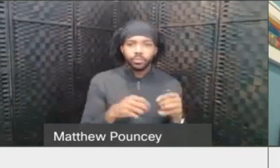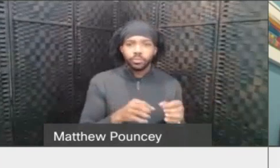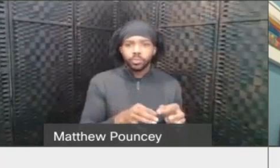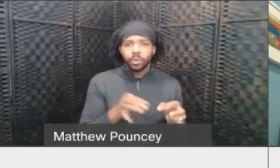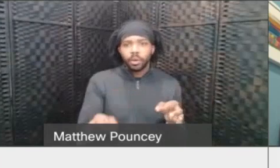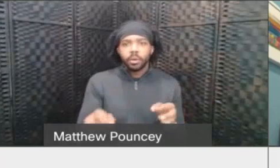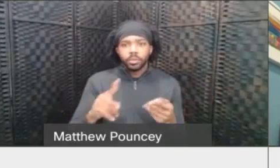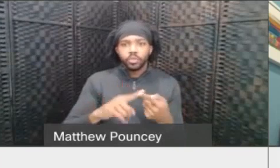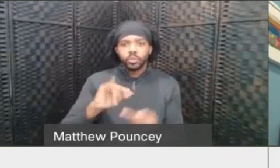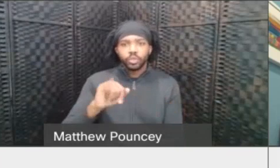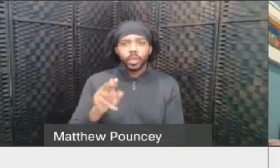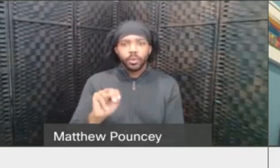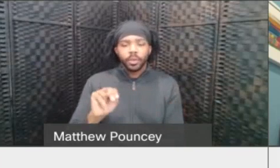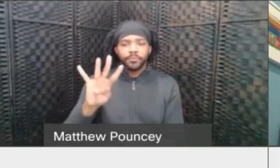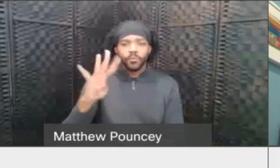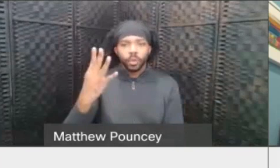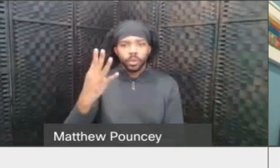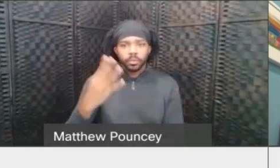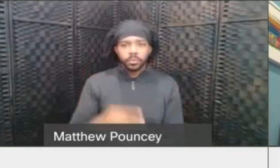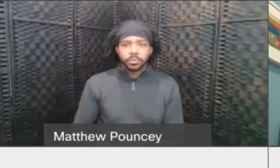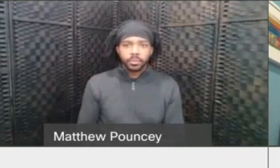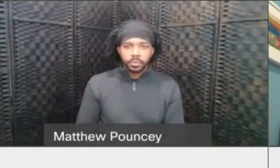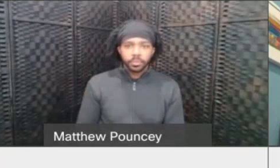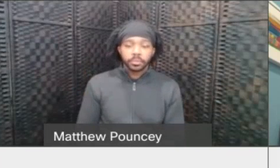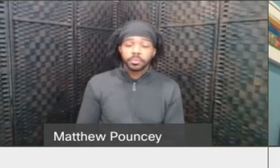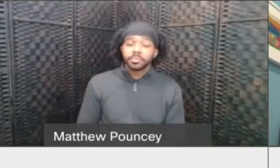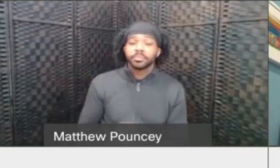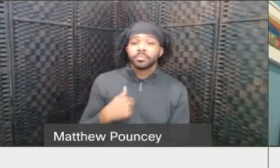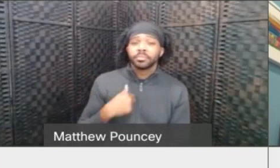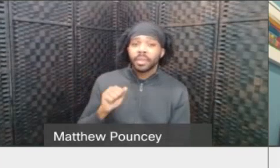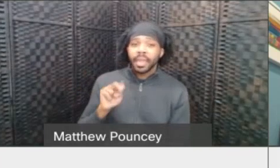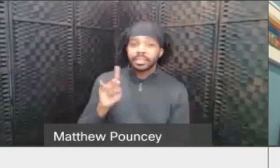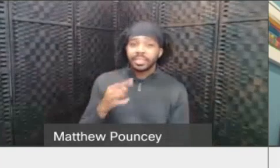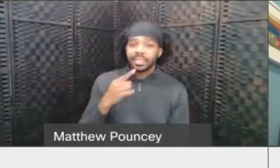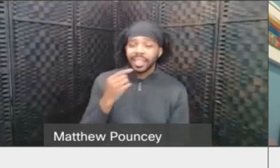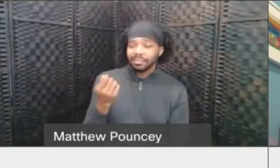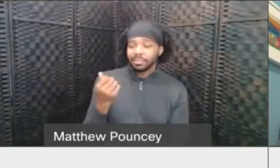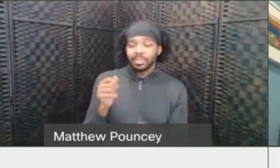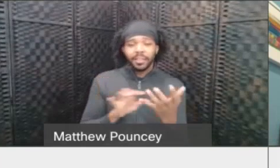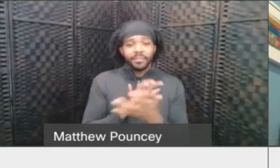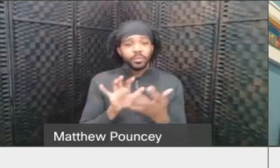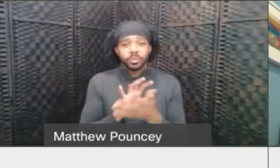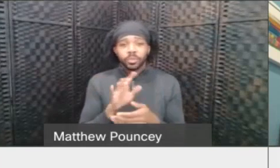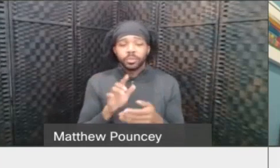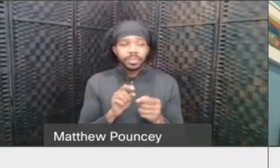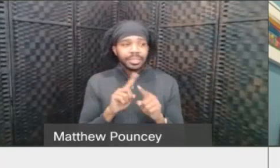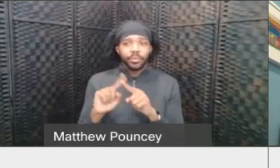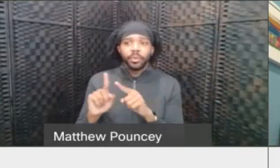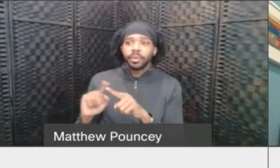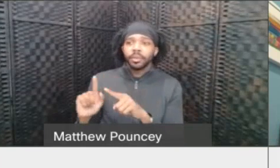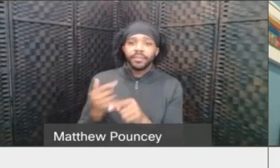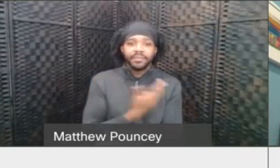a fact? You know, this is what's a little confusing, perhaps, about all of the different vaccine mandates that we've